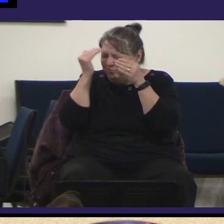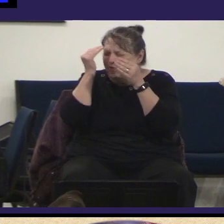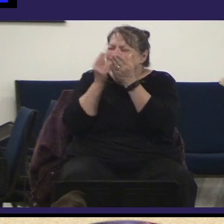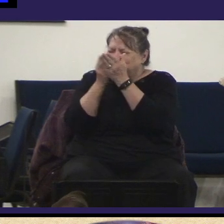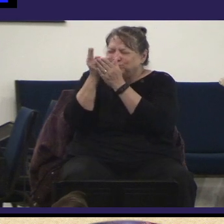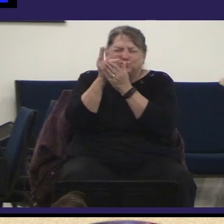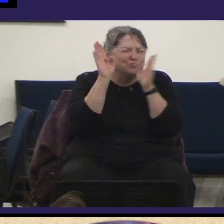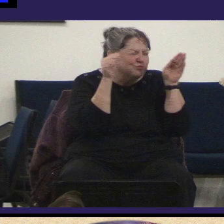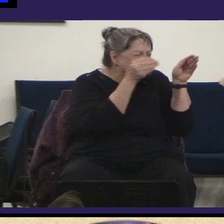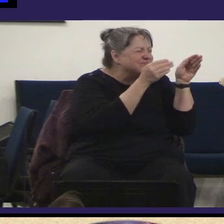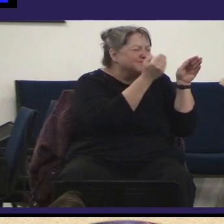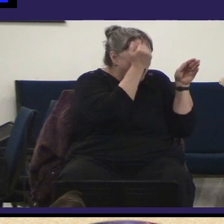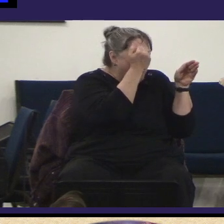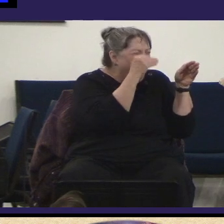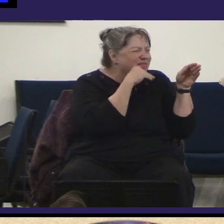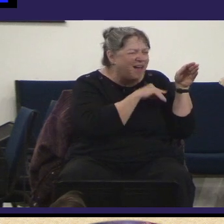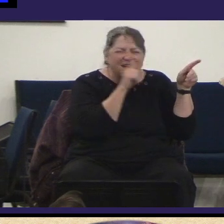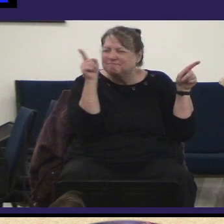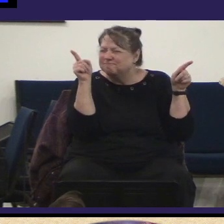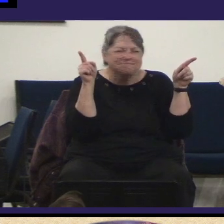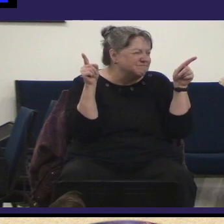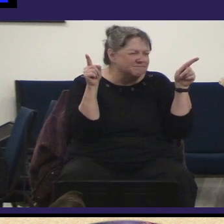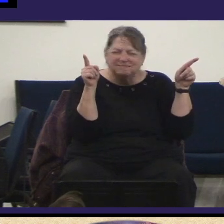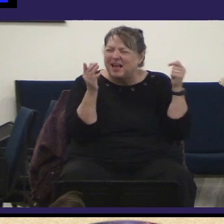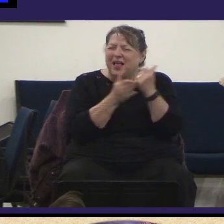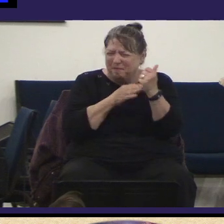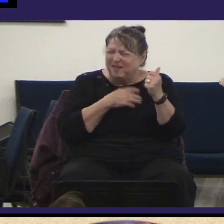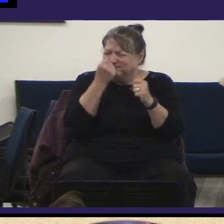So, Lord, we commit to you the service